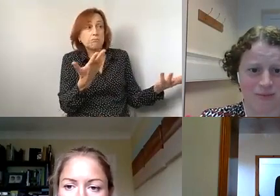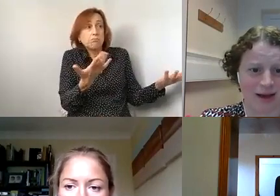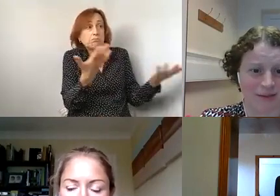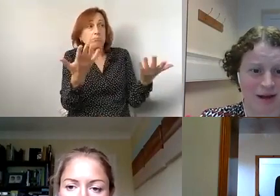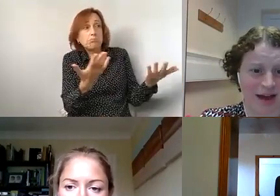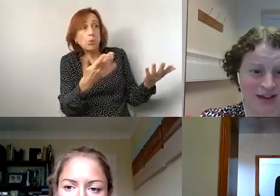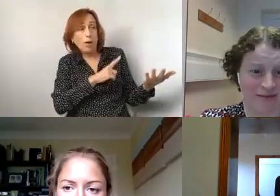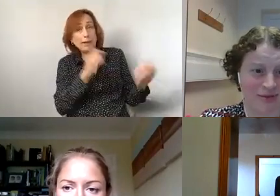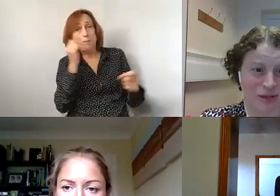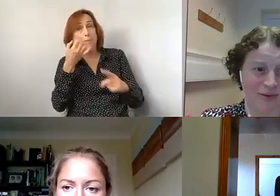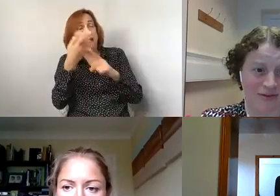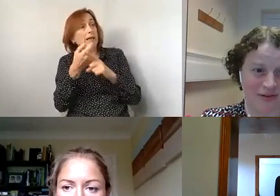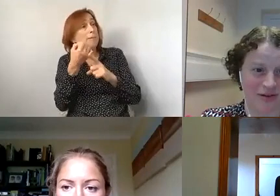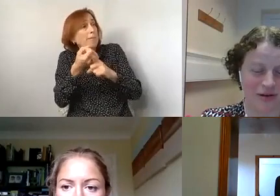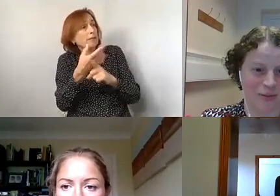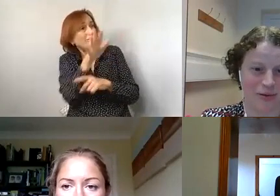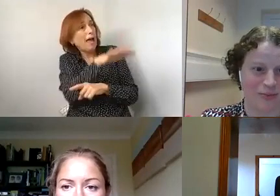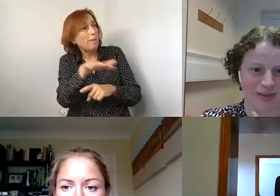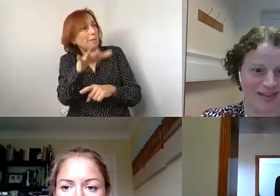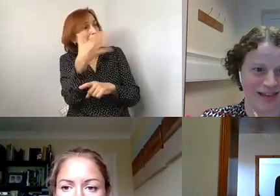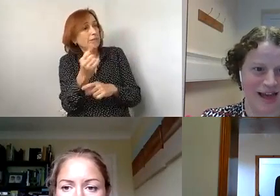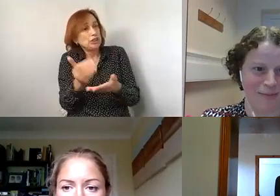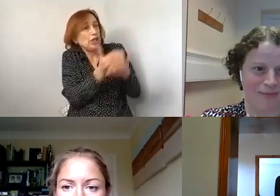what impact that might be having on top of a normal